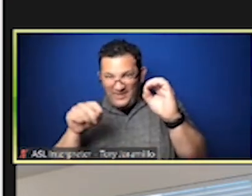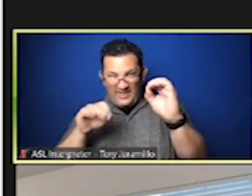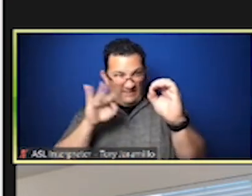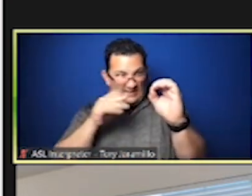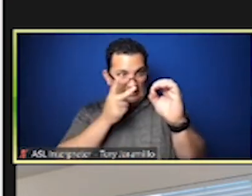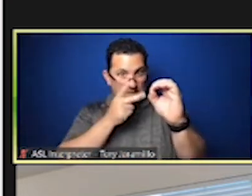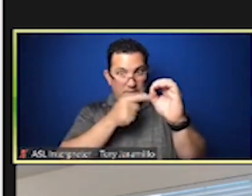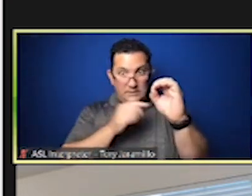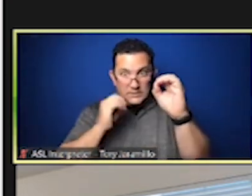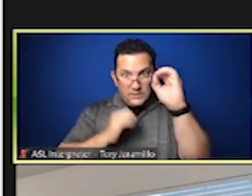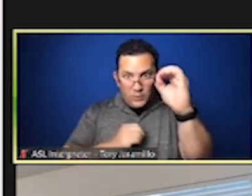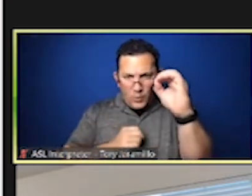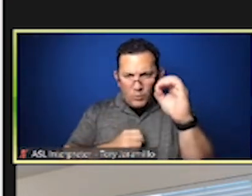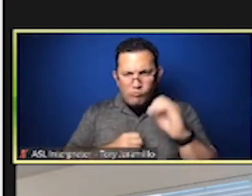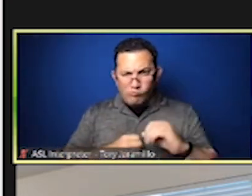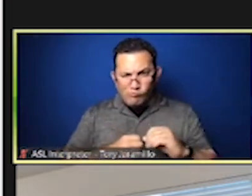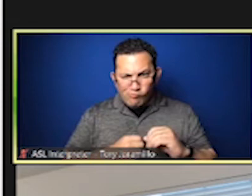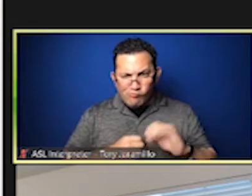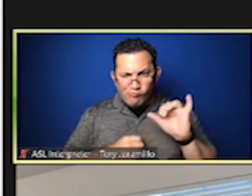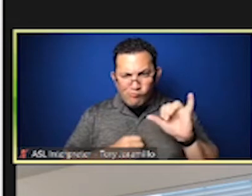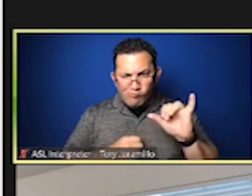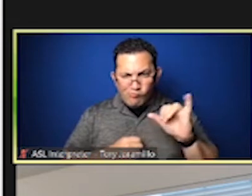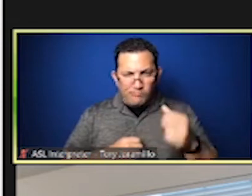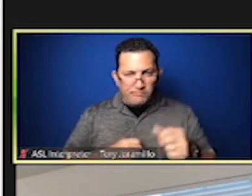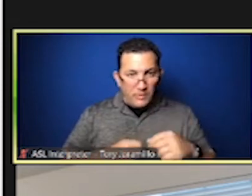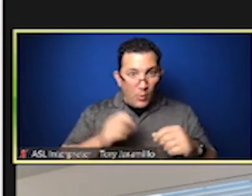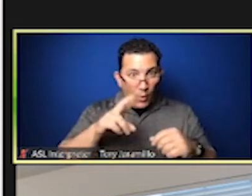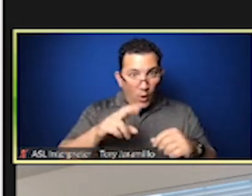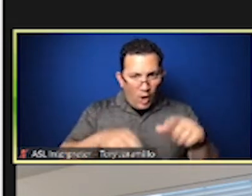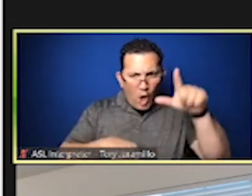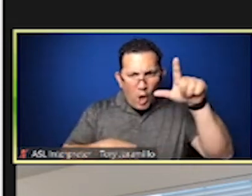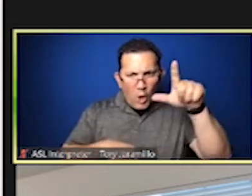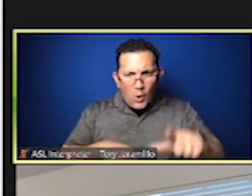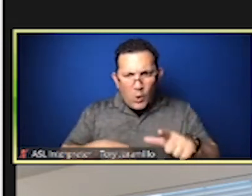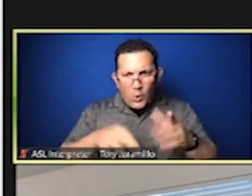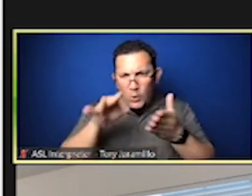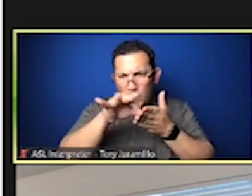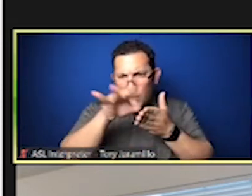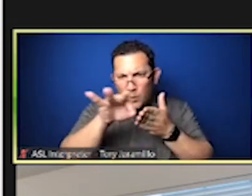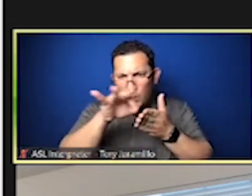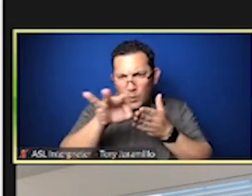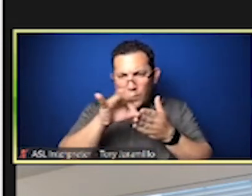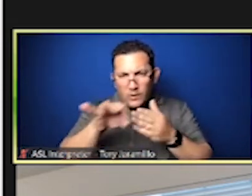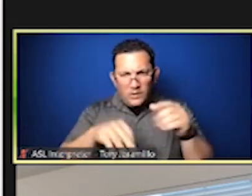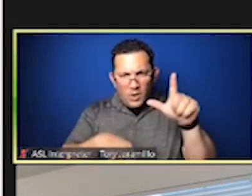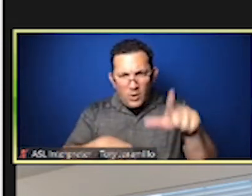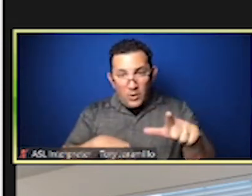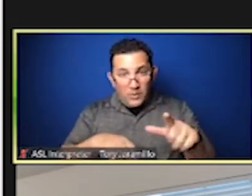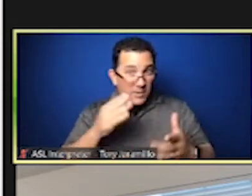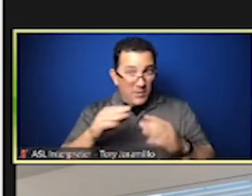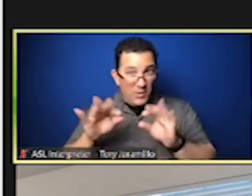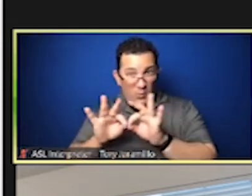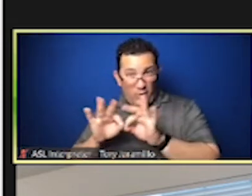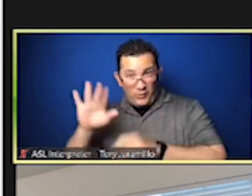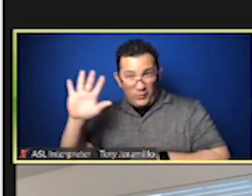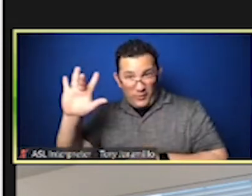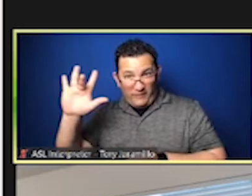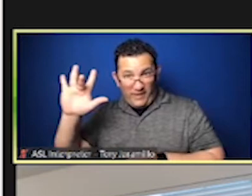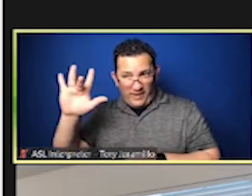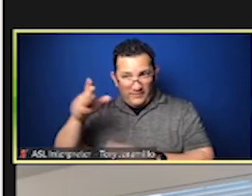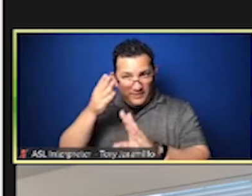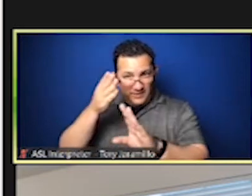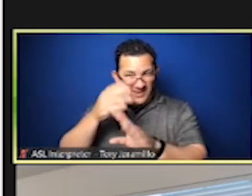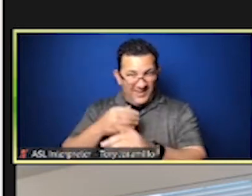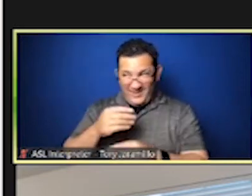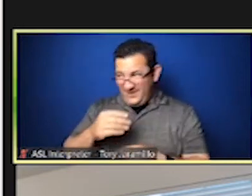many, or with a very low score. If the assignment was worth 25 points and they only got